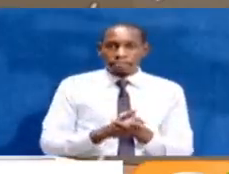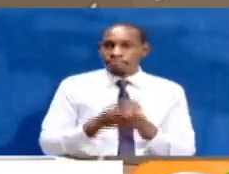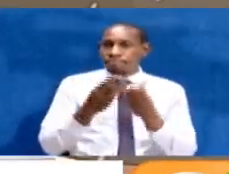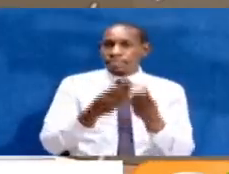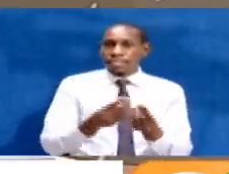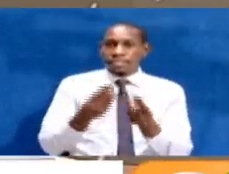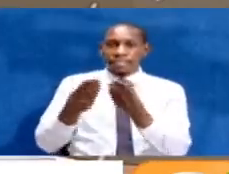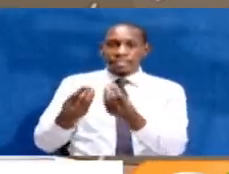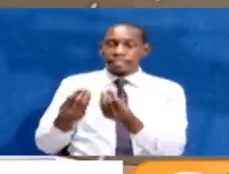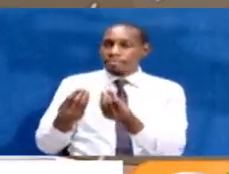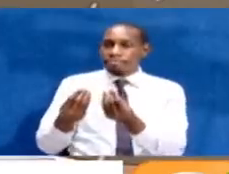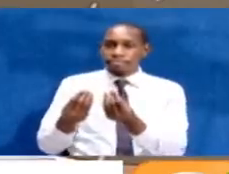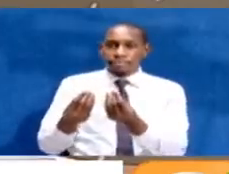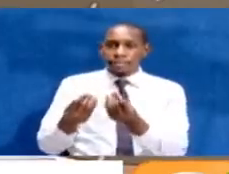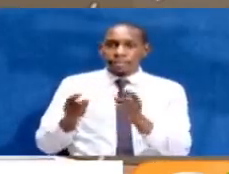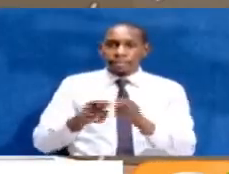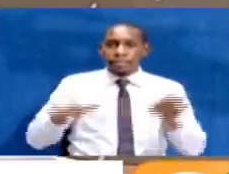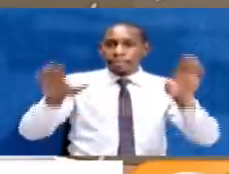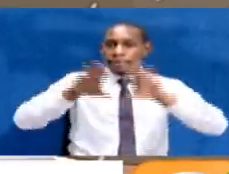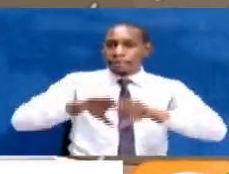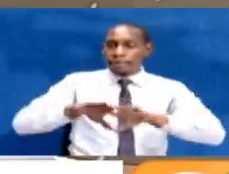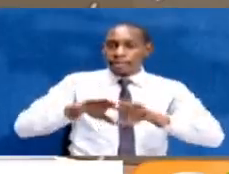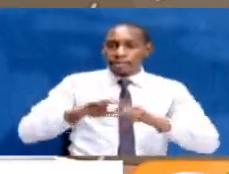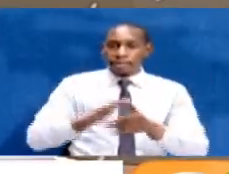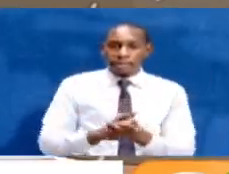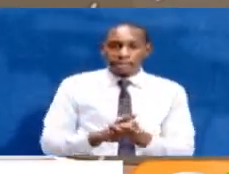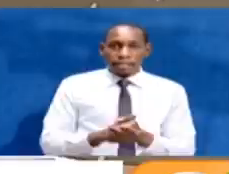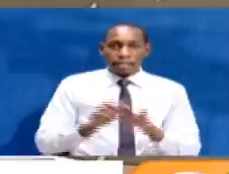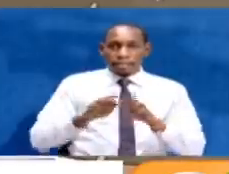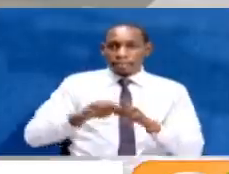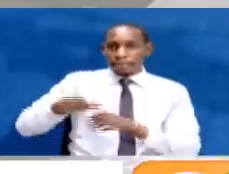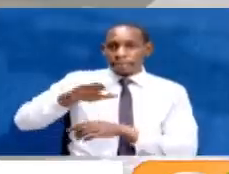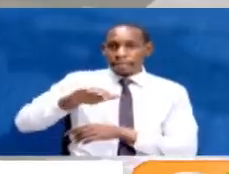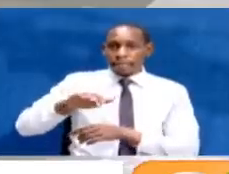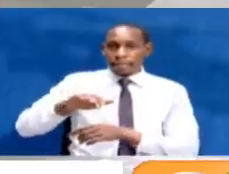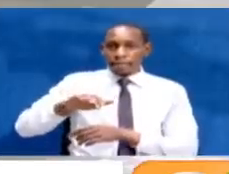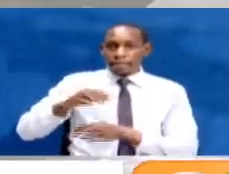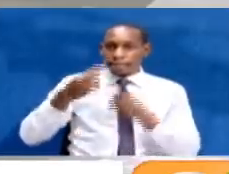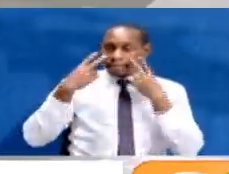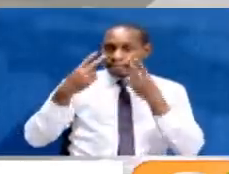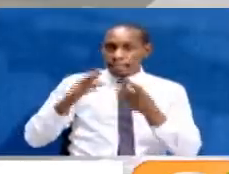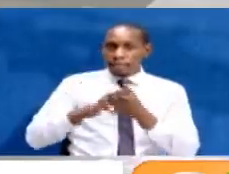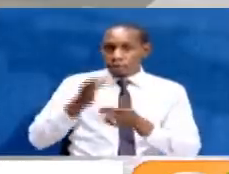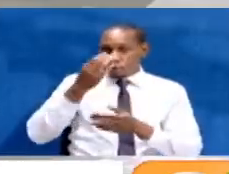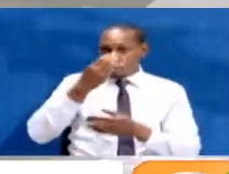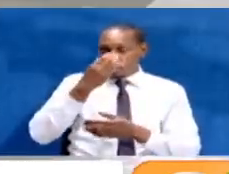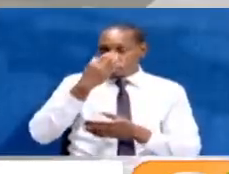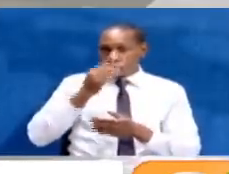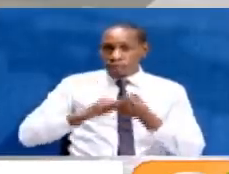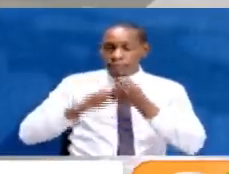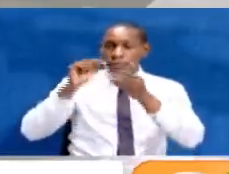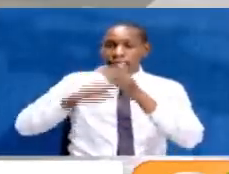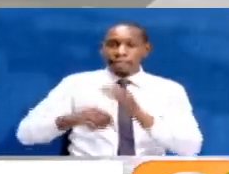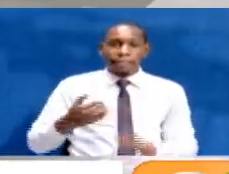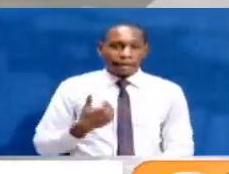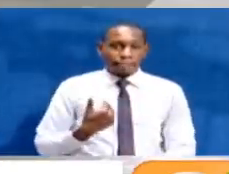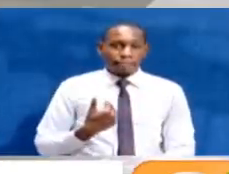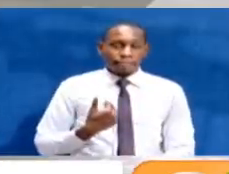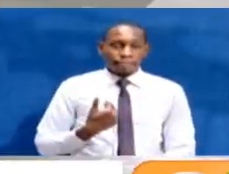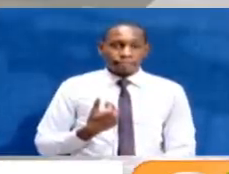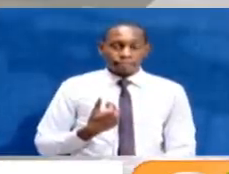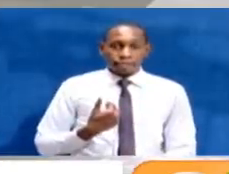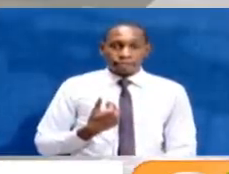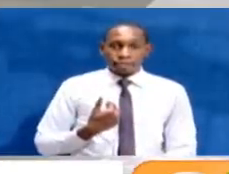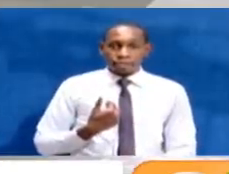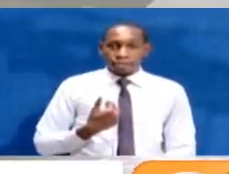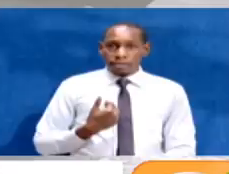smooth sailing throughout, even in Rift Valley, a part of the country that is seen as where he gets his biggest support. And all this, looking at